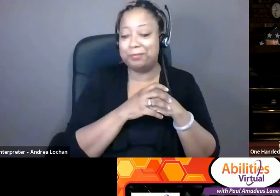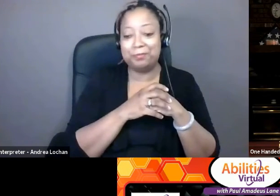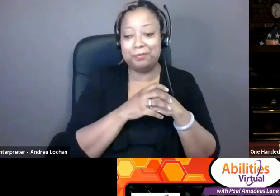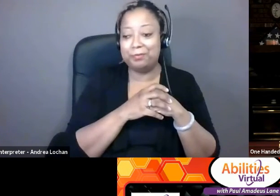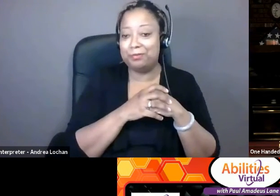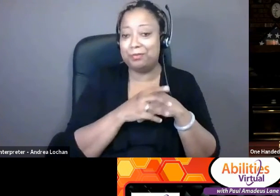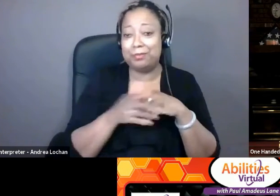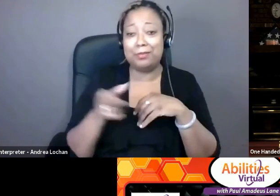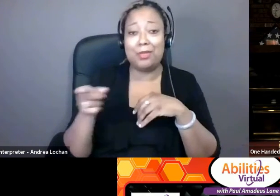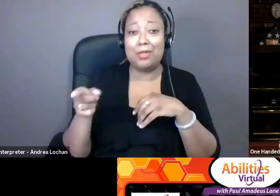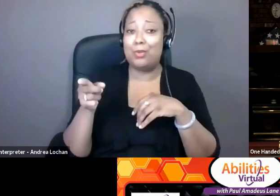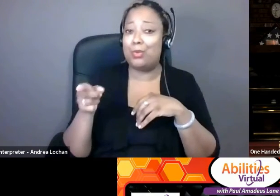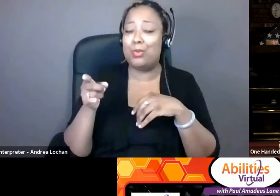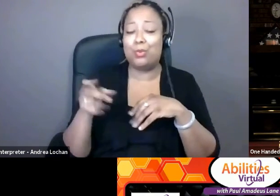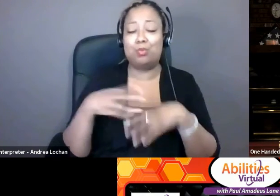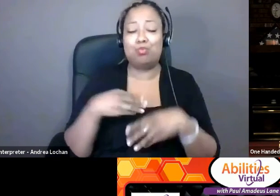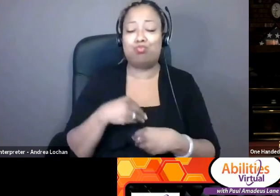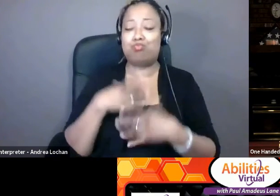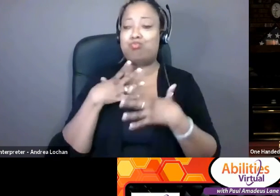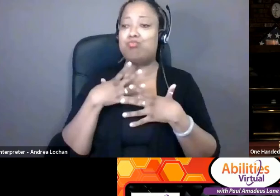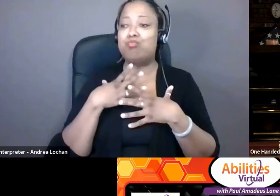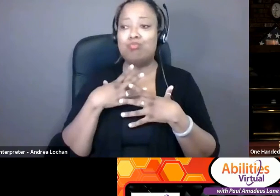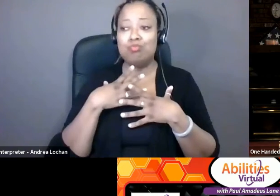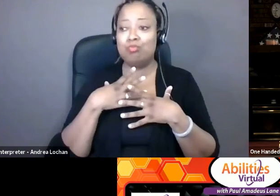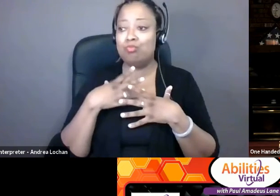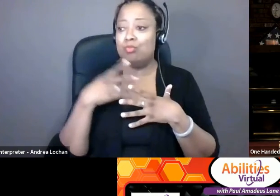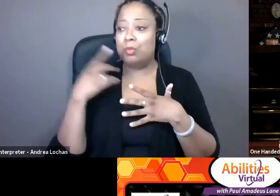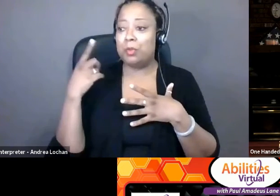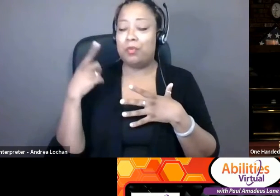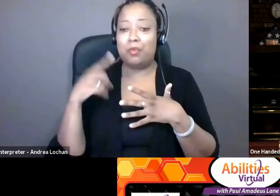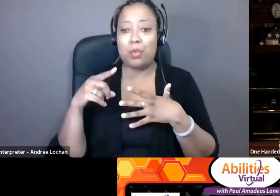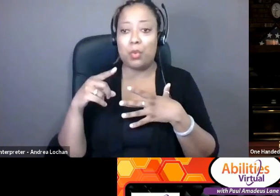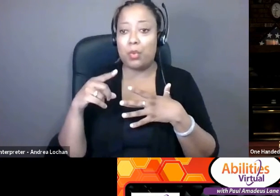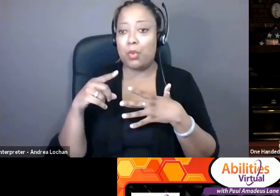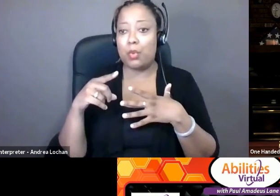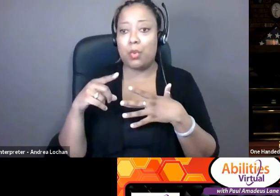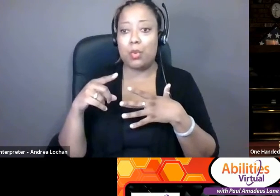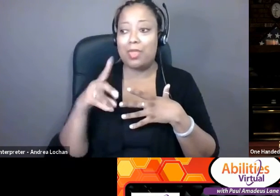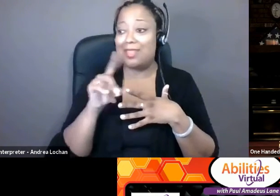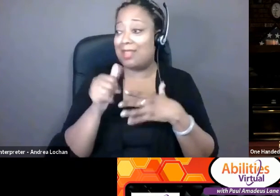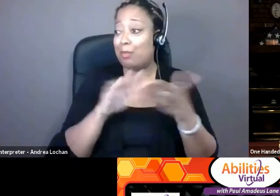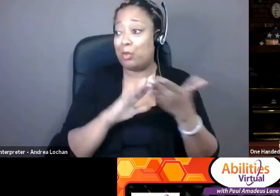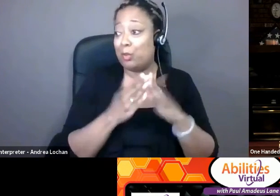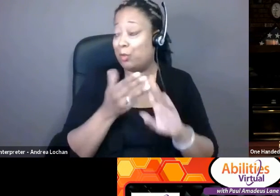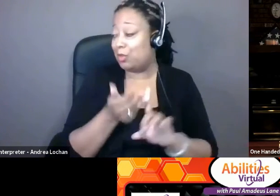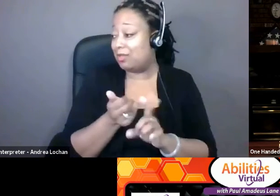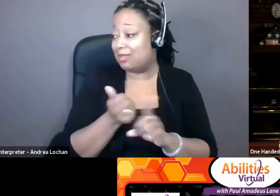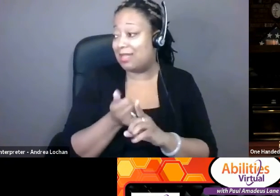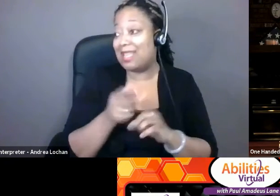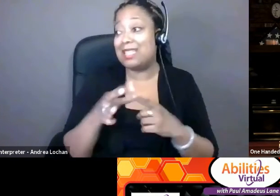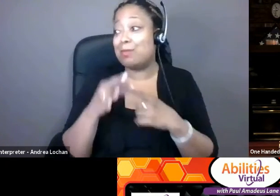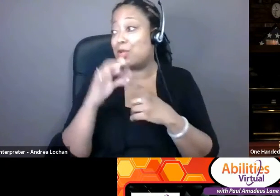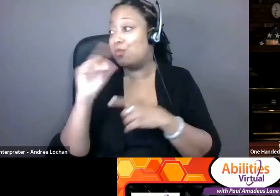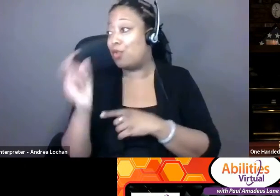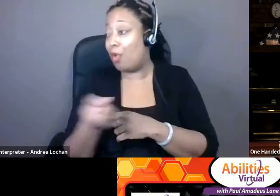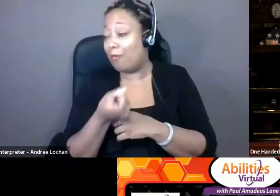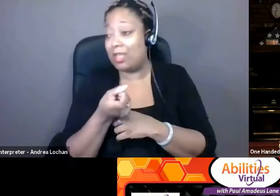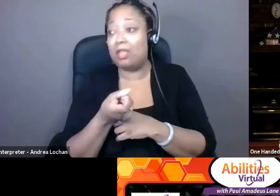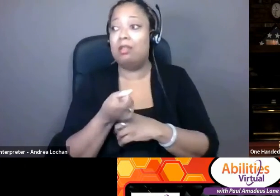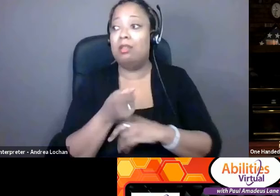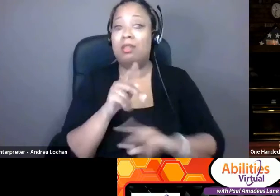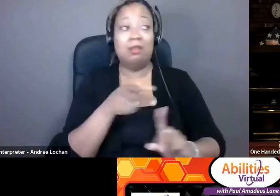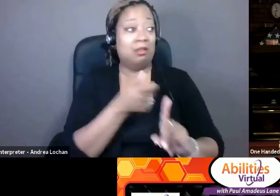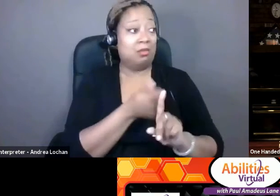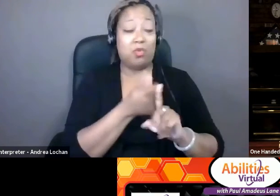you have become such an inspiration for the disabled community, and especially when it comes to golfing, with ones who want